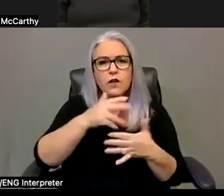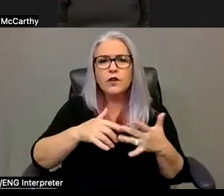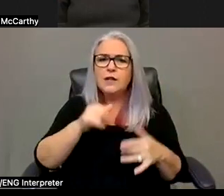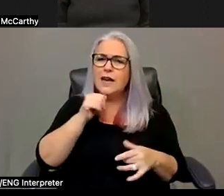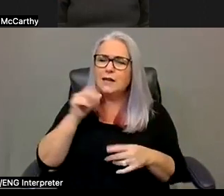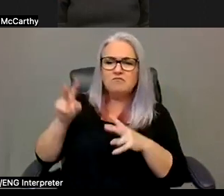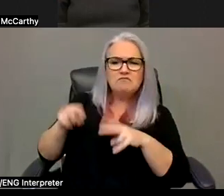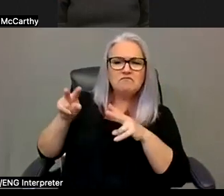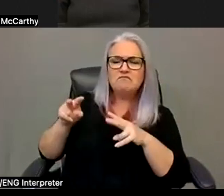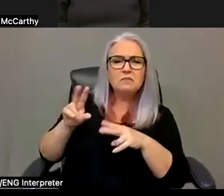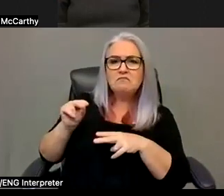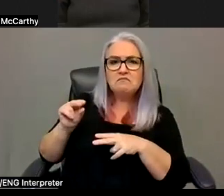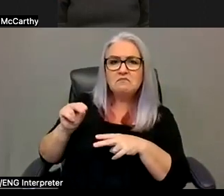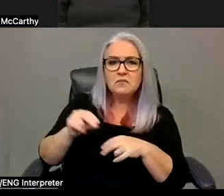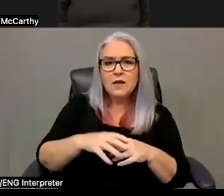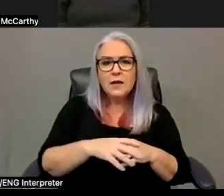non-judgmental.